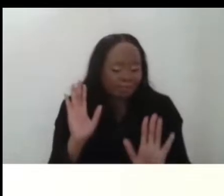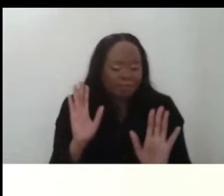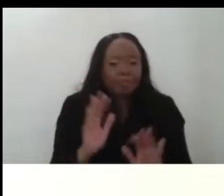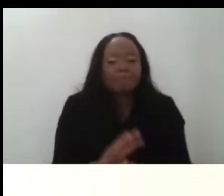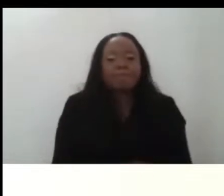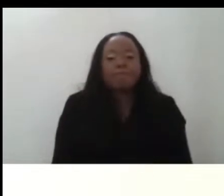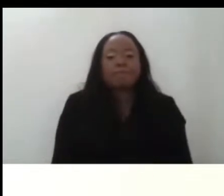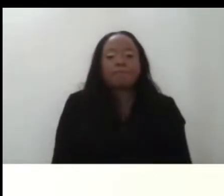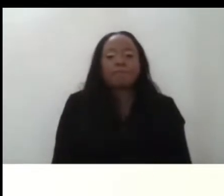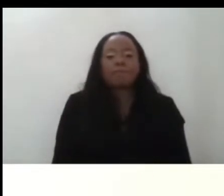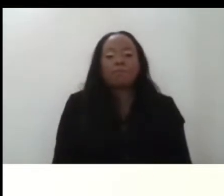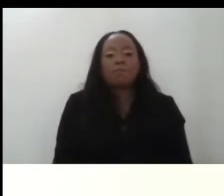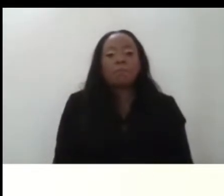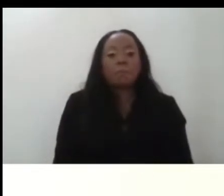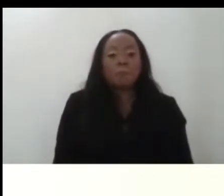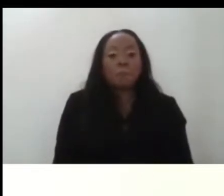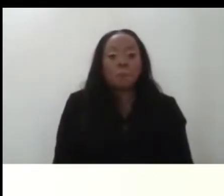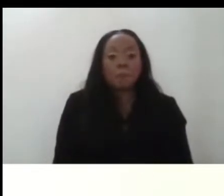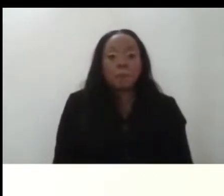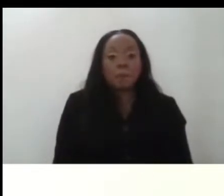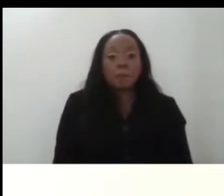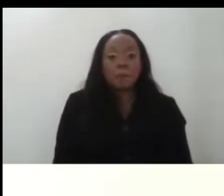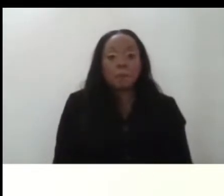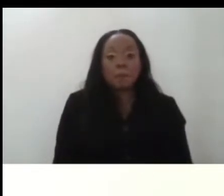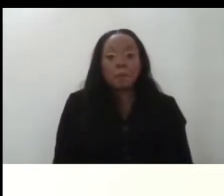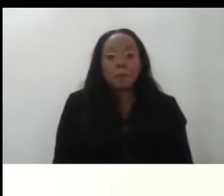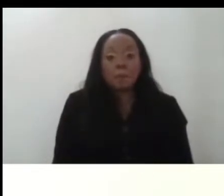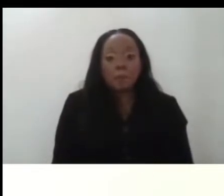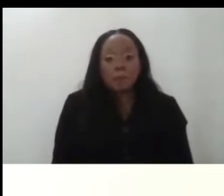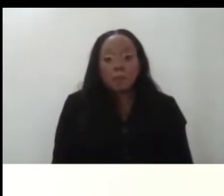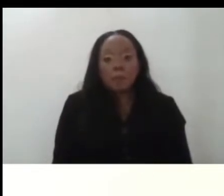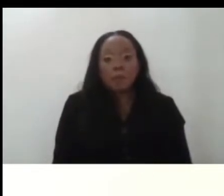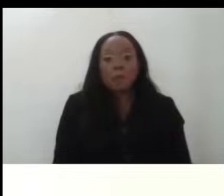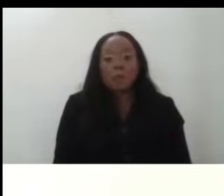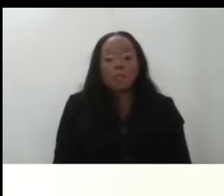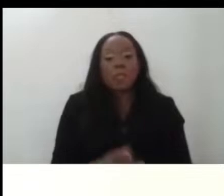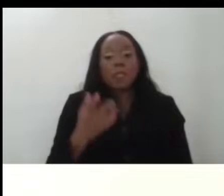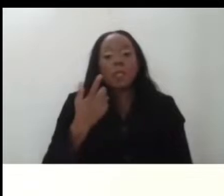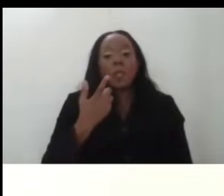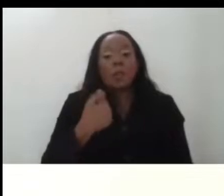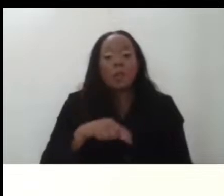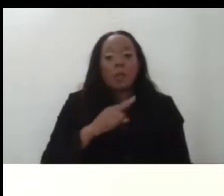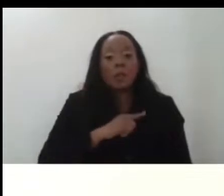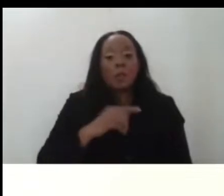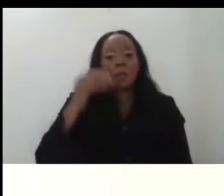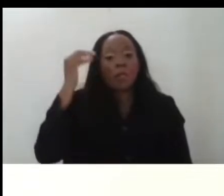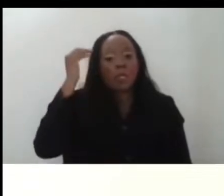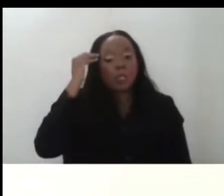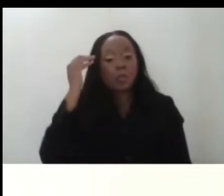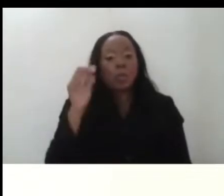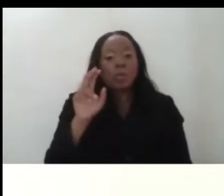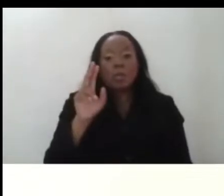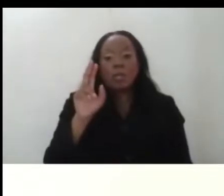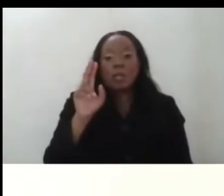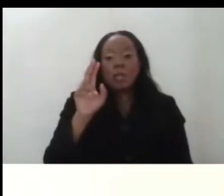We are in a neutral state of the El Nino, or the ENSO. It's currently in neutral.